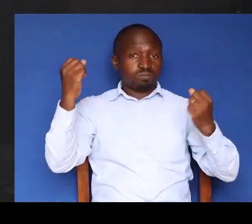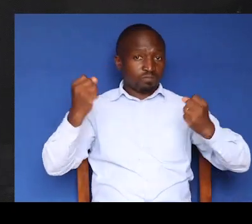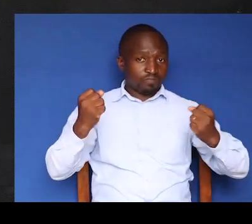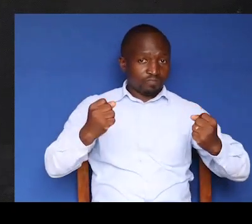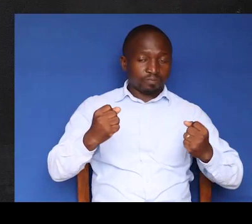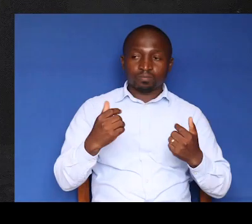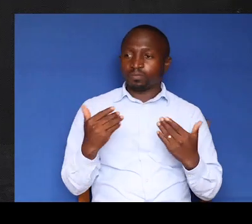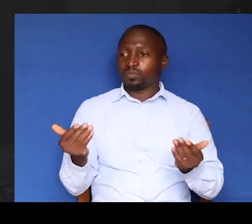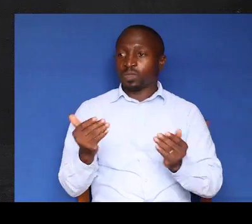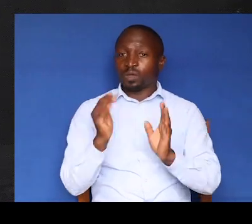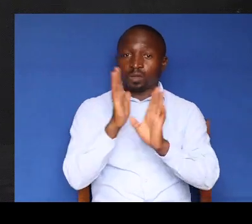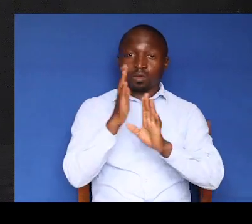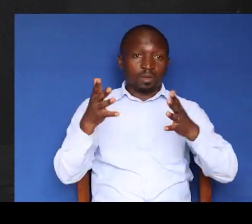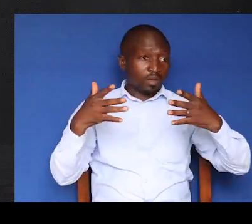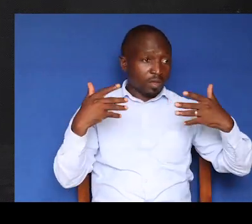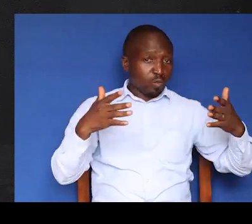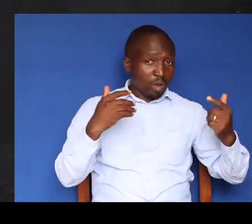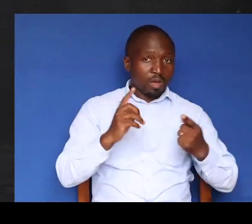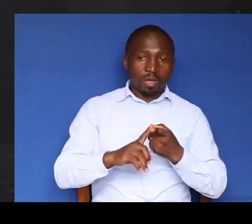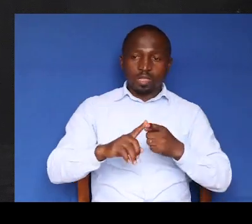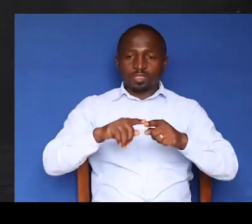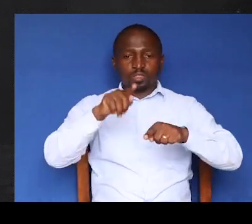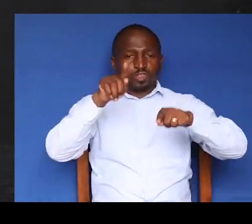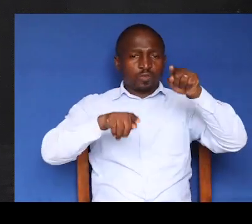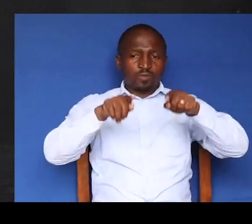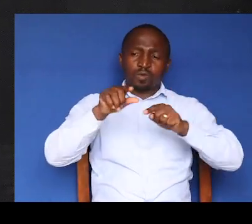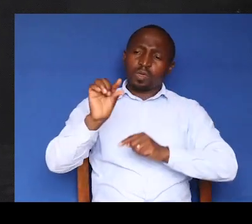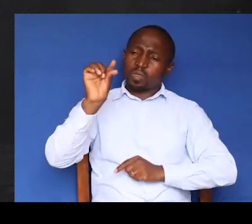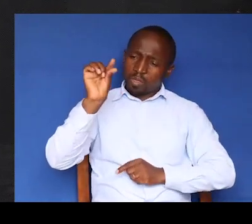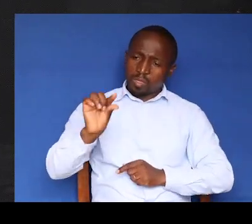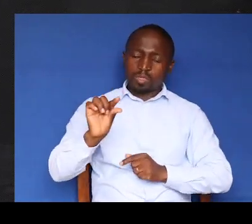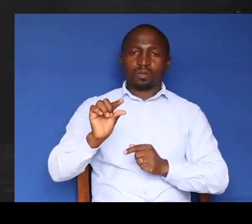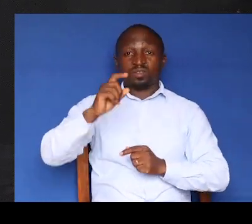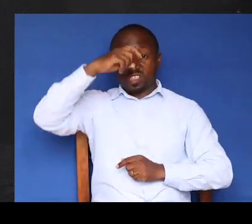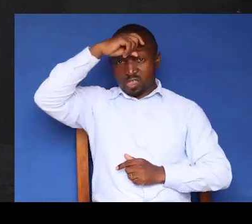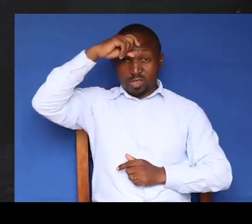the climate has little variation of temperature.